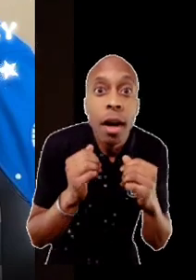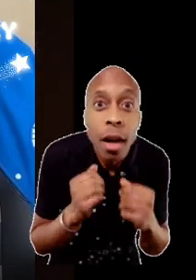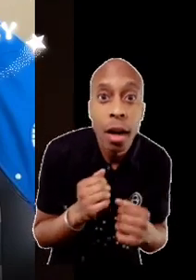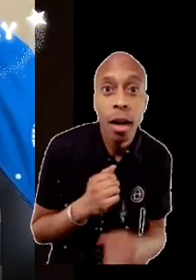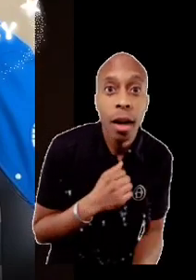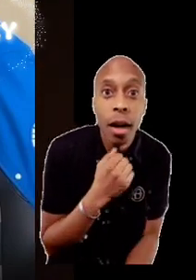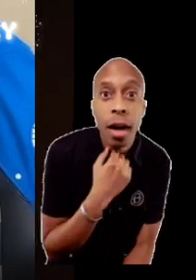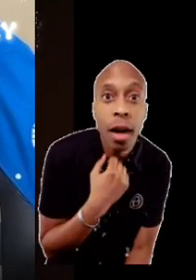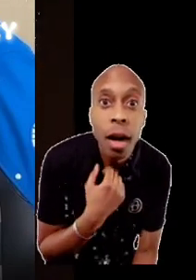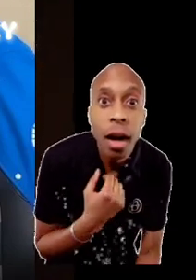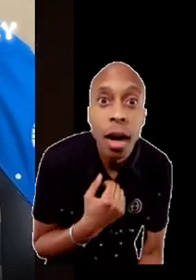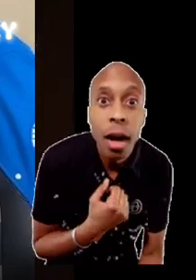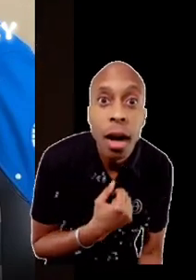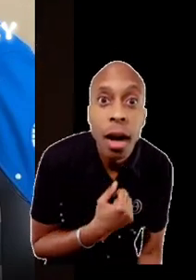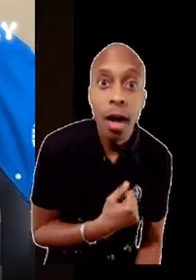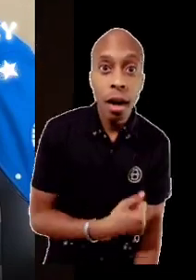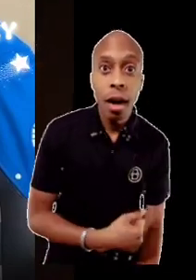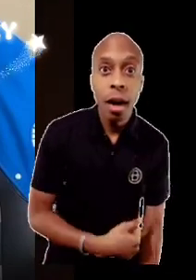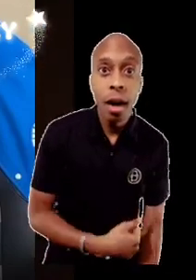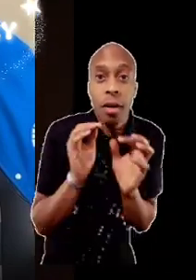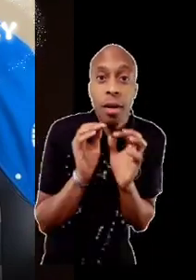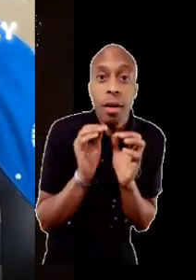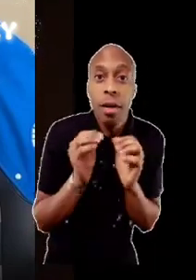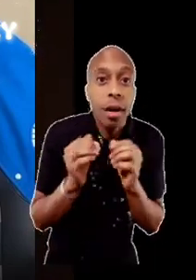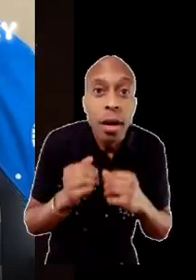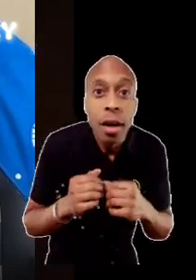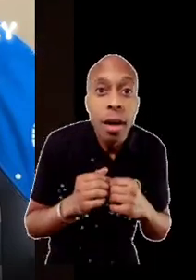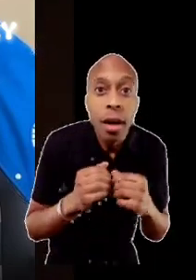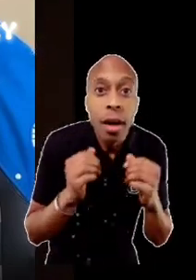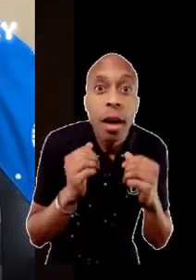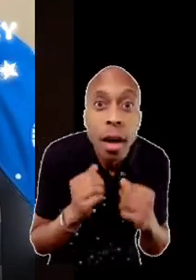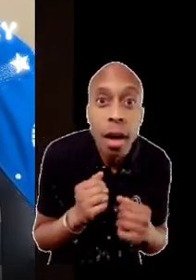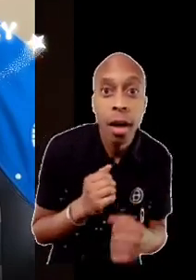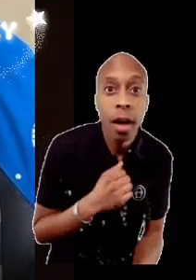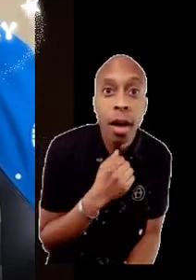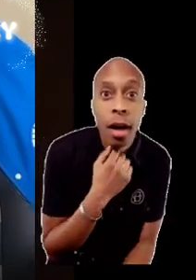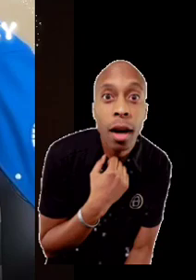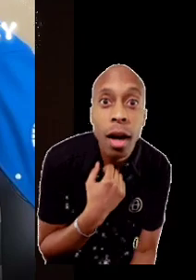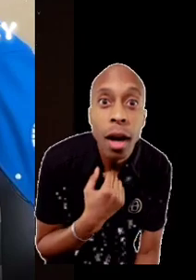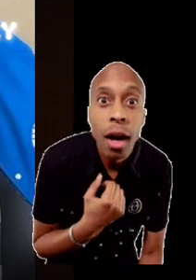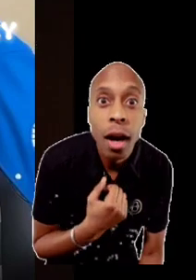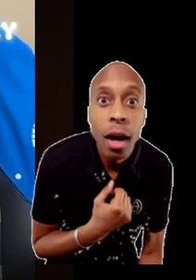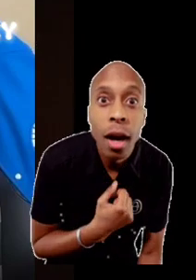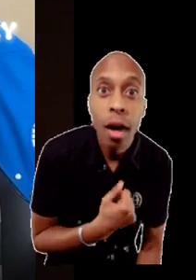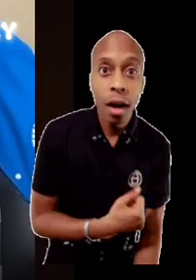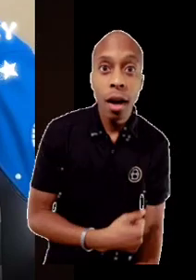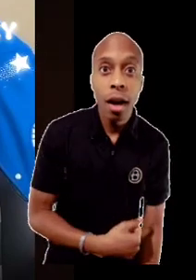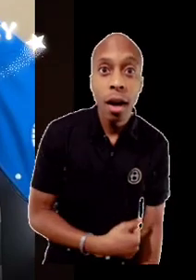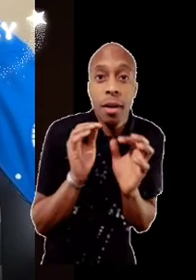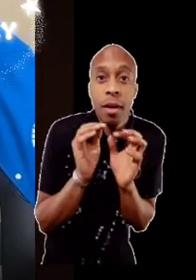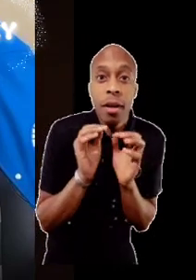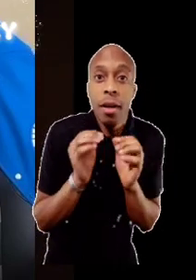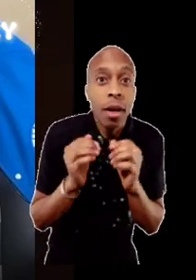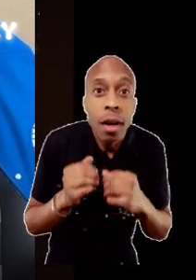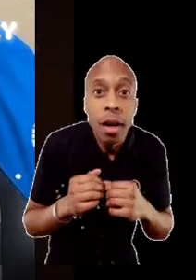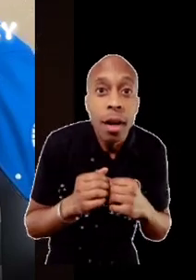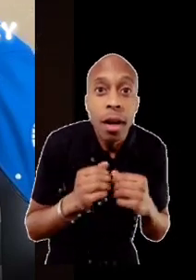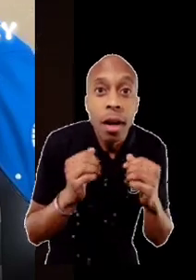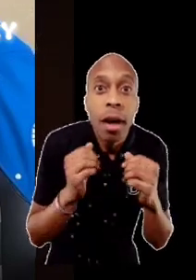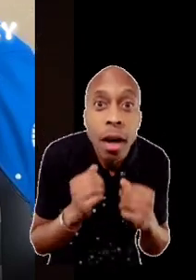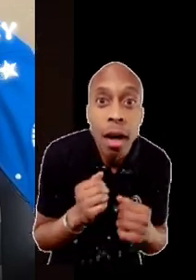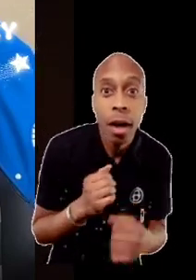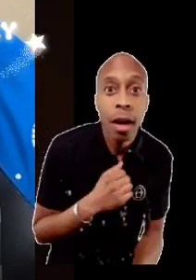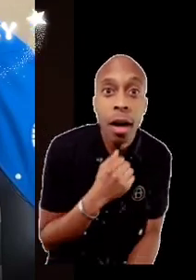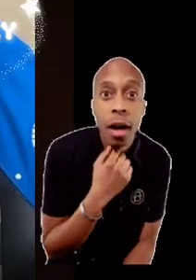And it's a beauty when it's time to be explained. All right.